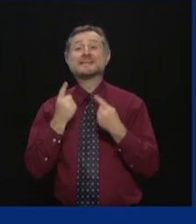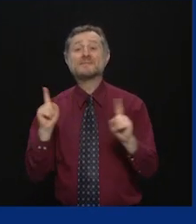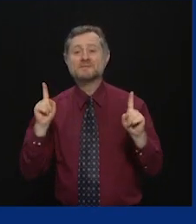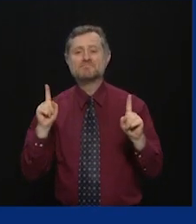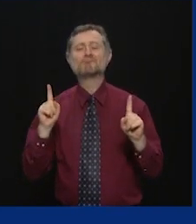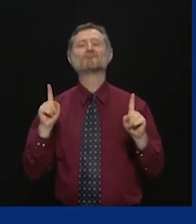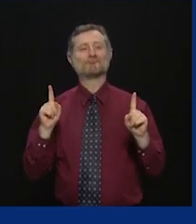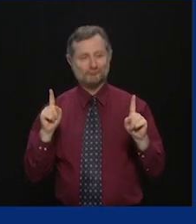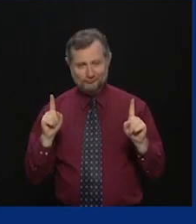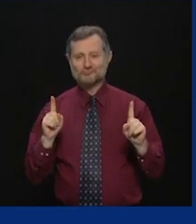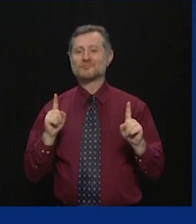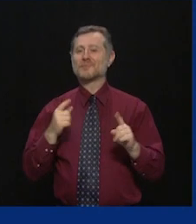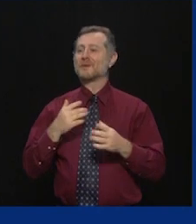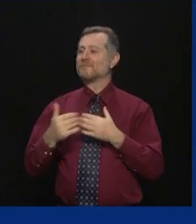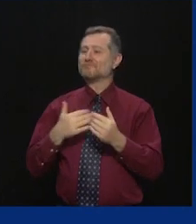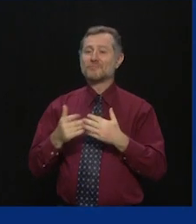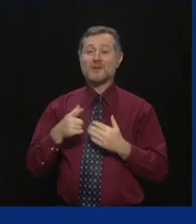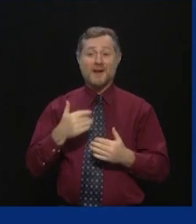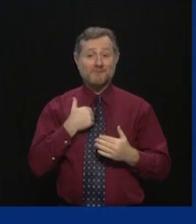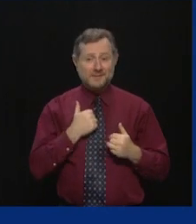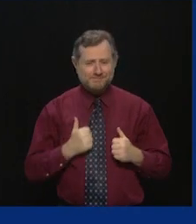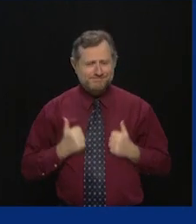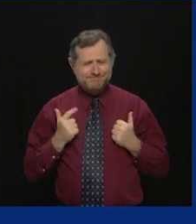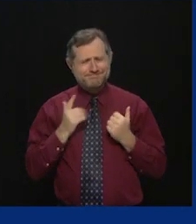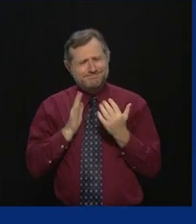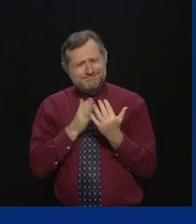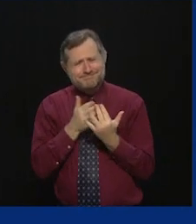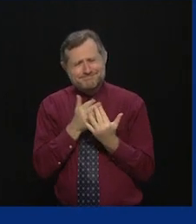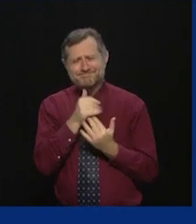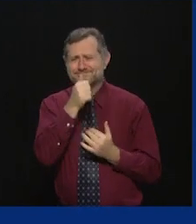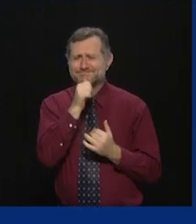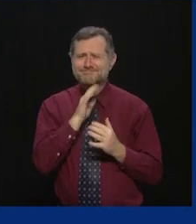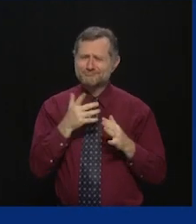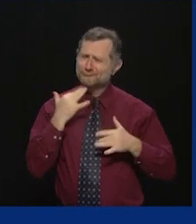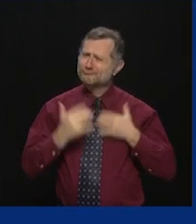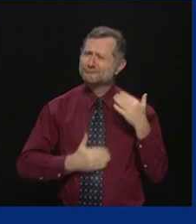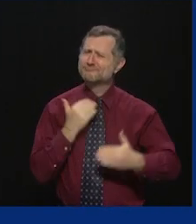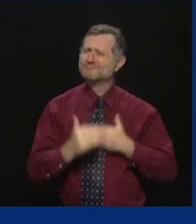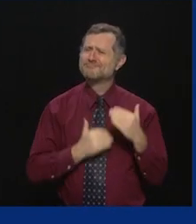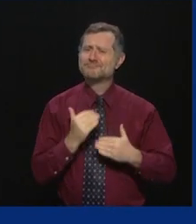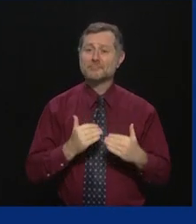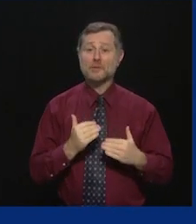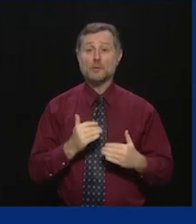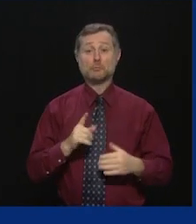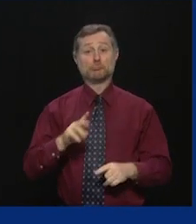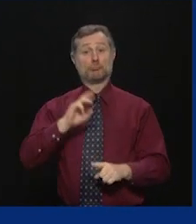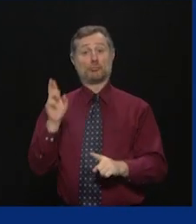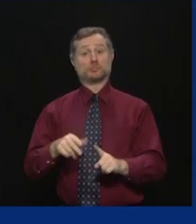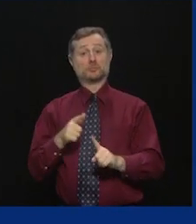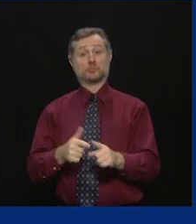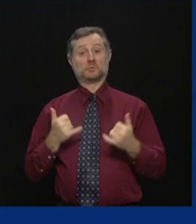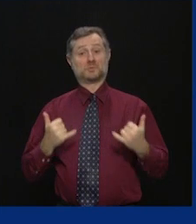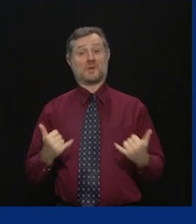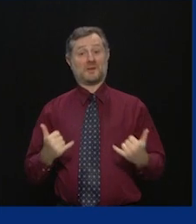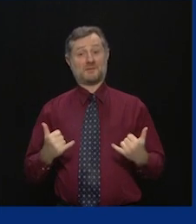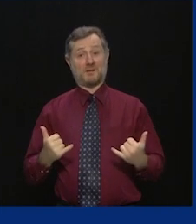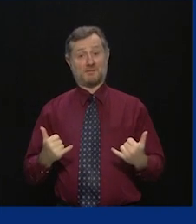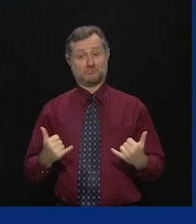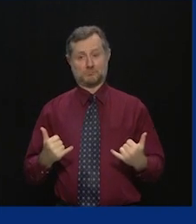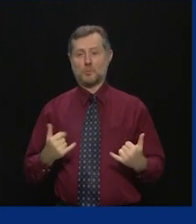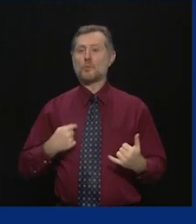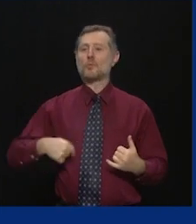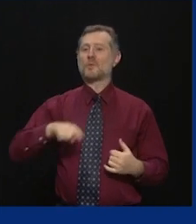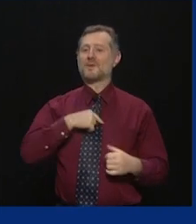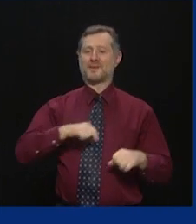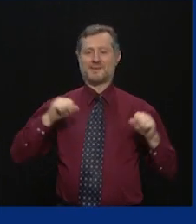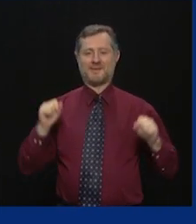the challenges that lied ahead of them. The Rochester that's here today is a Rochester that we can all